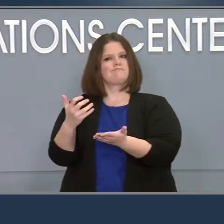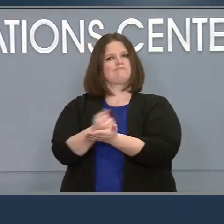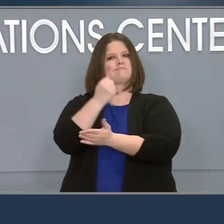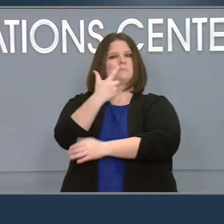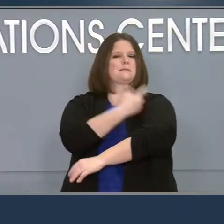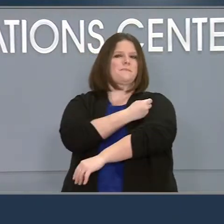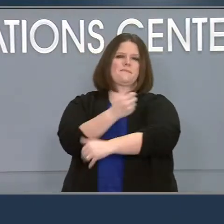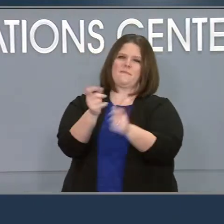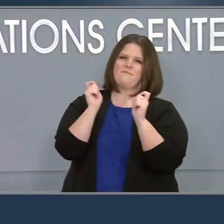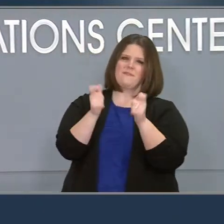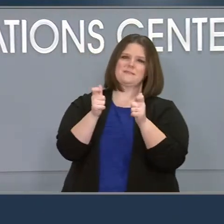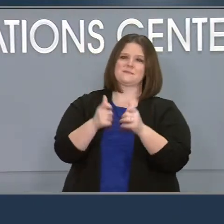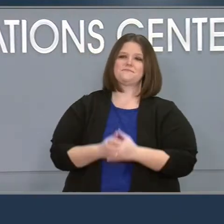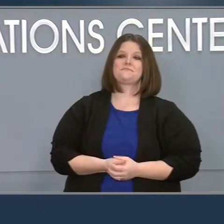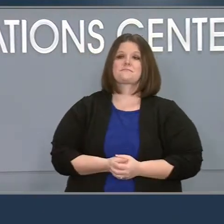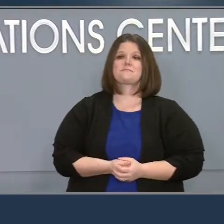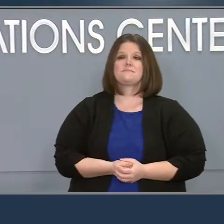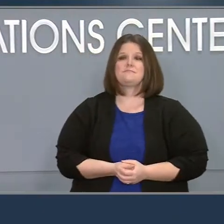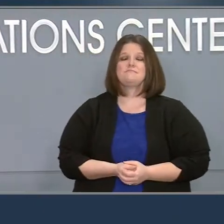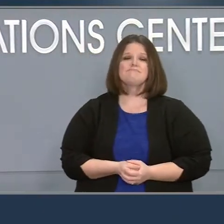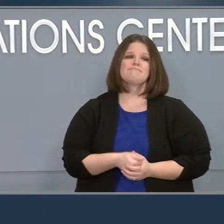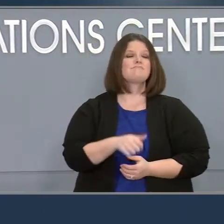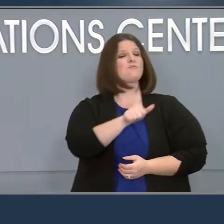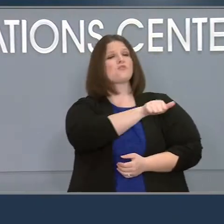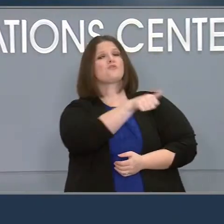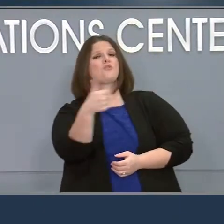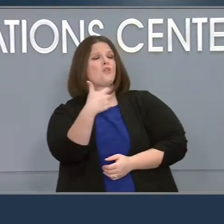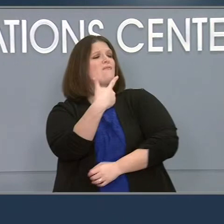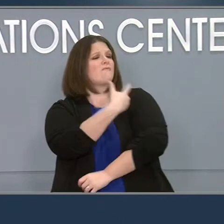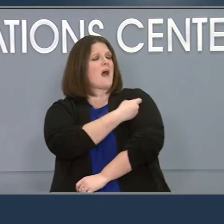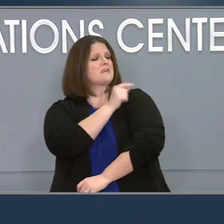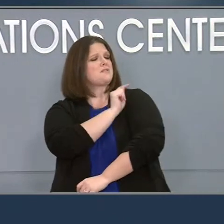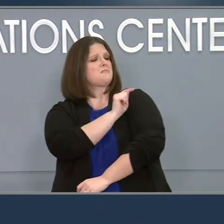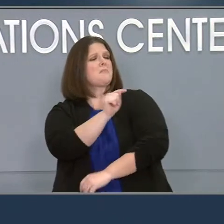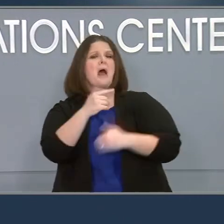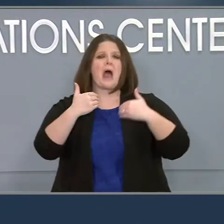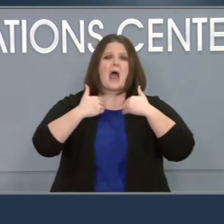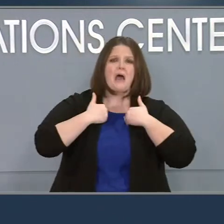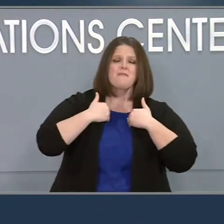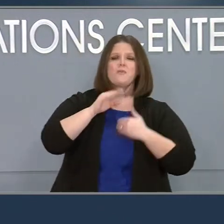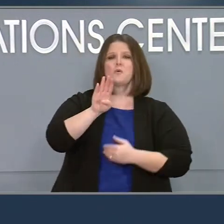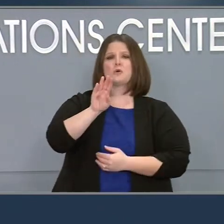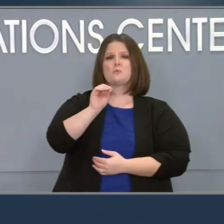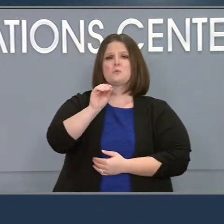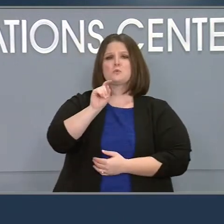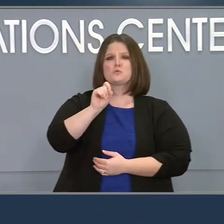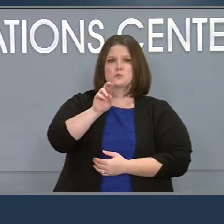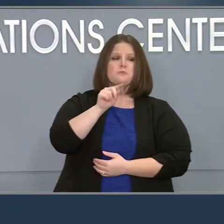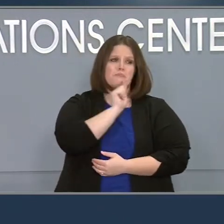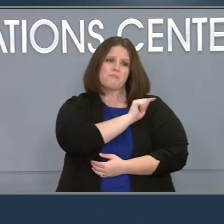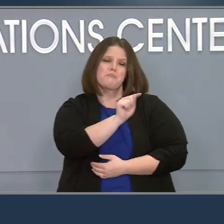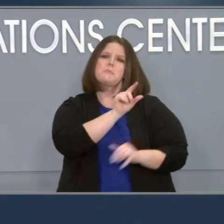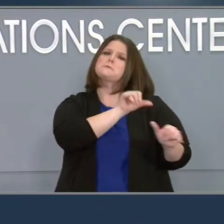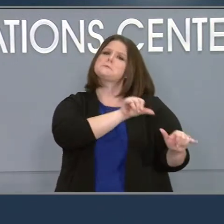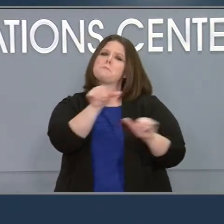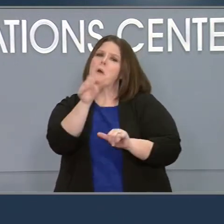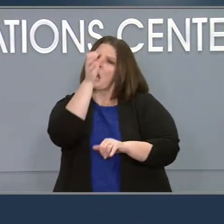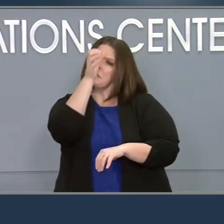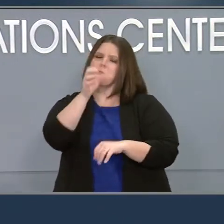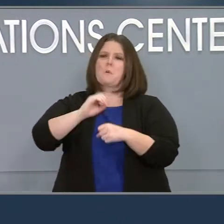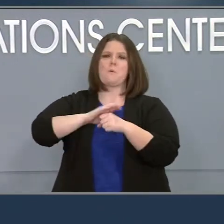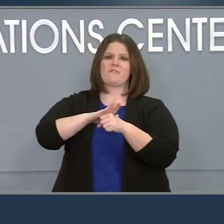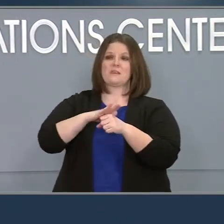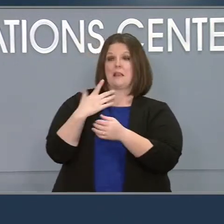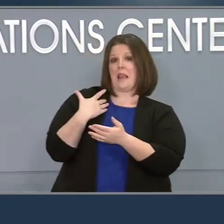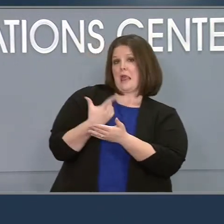to strengthen and extend the protection against COVID-19. Last week, the FDA and CDC lowered the age for